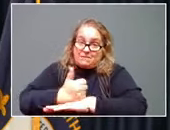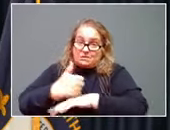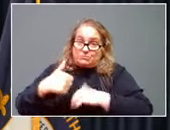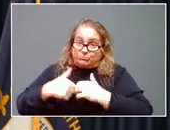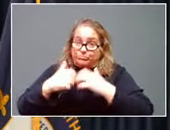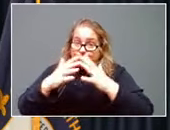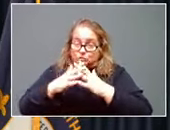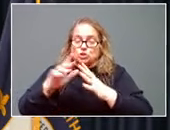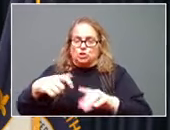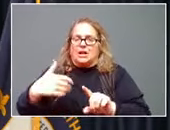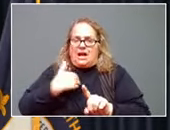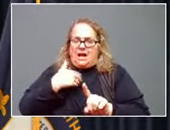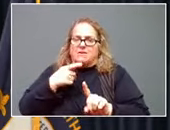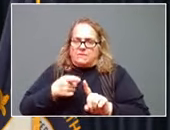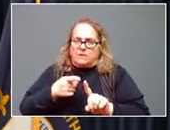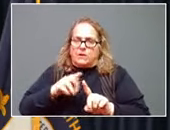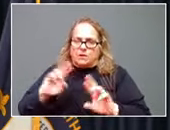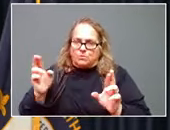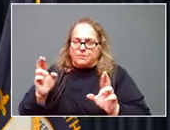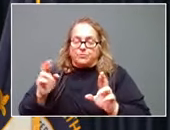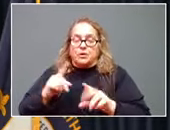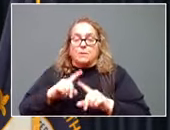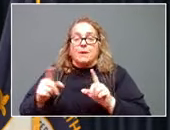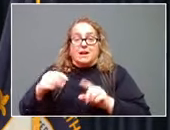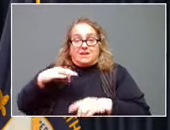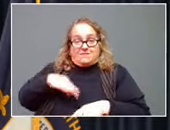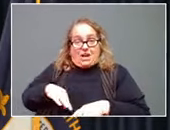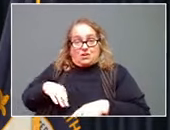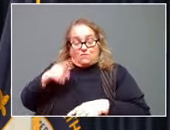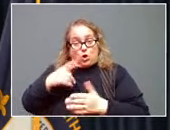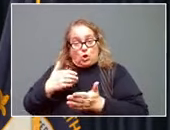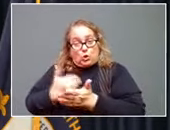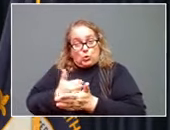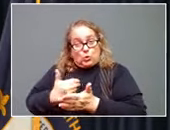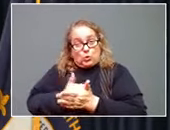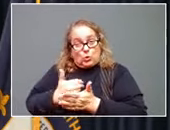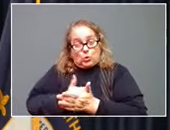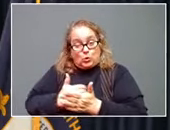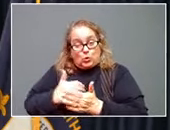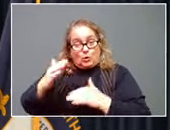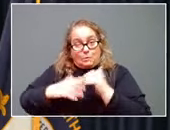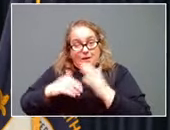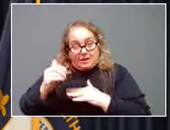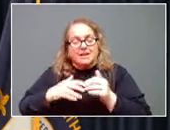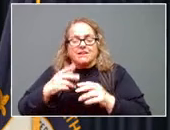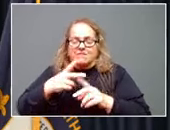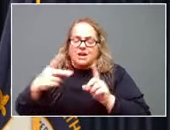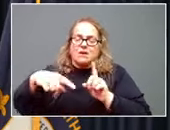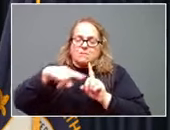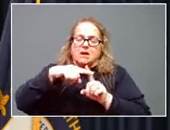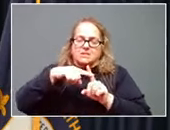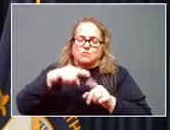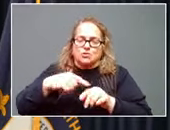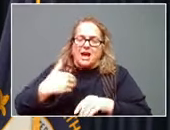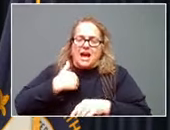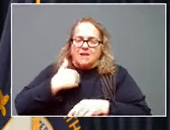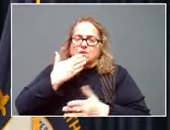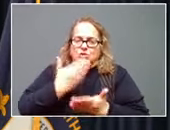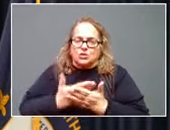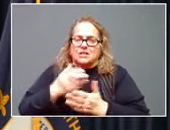getting a new facility are very positive on the safety side. We will send you